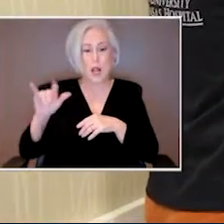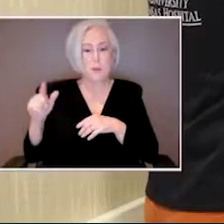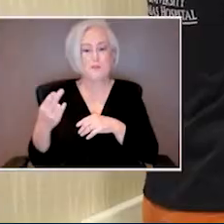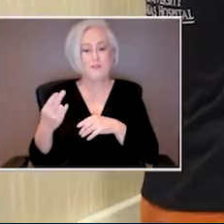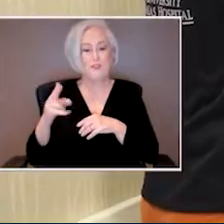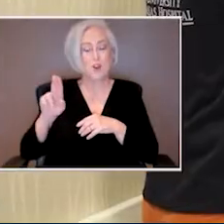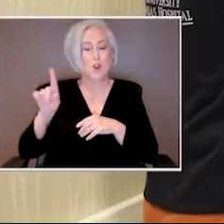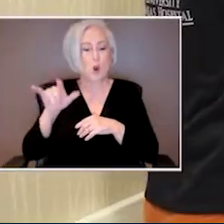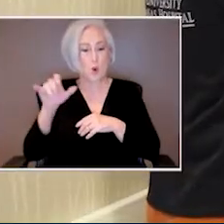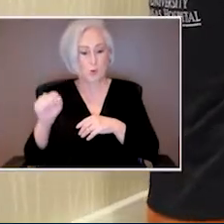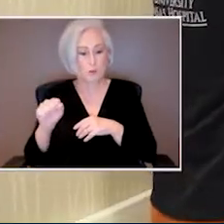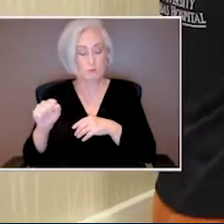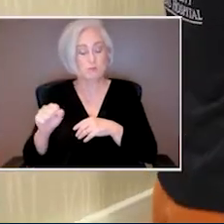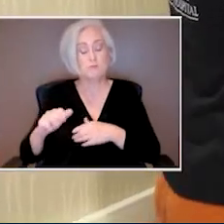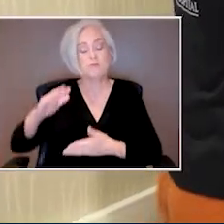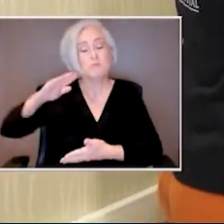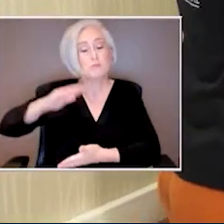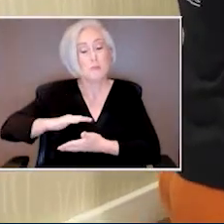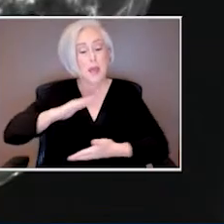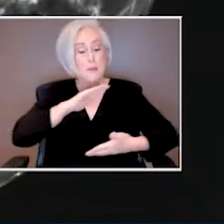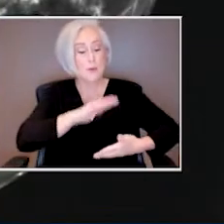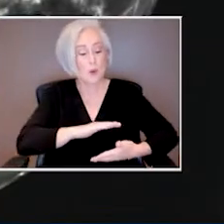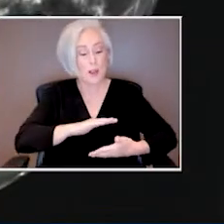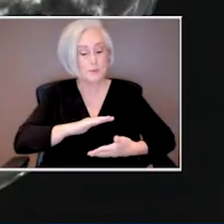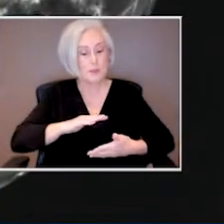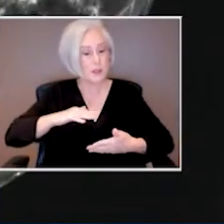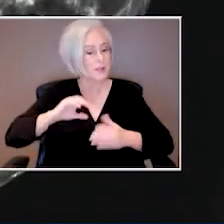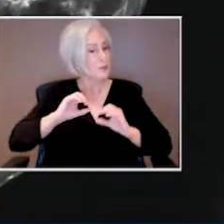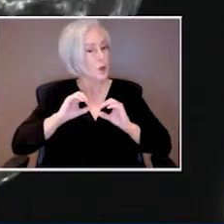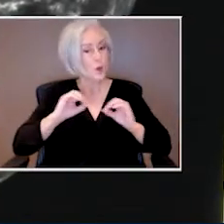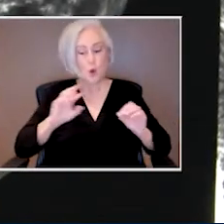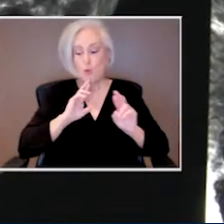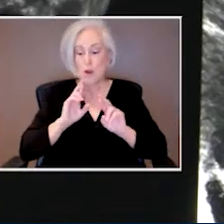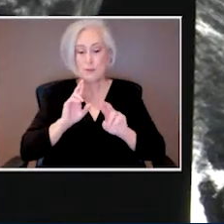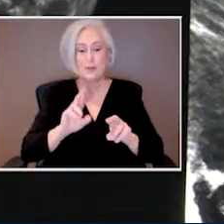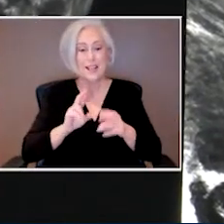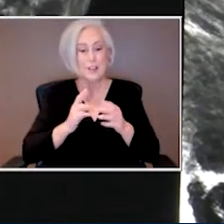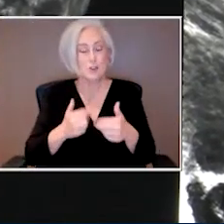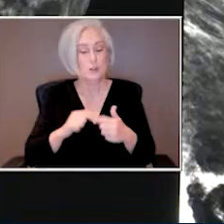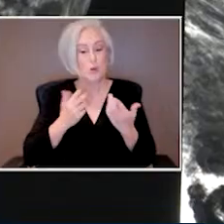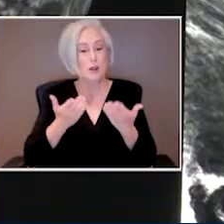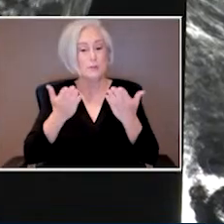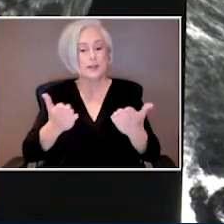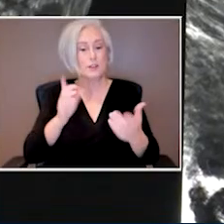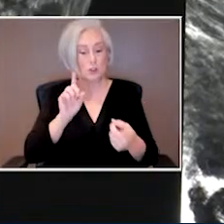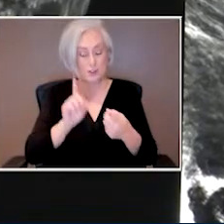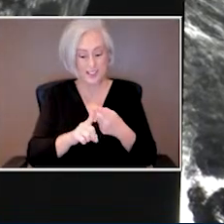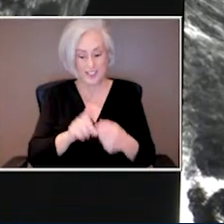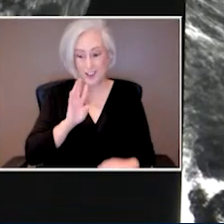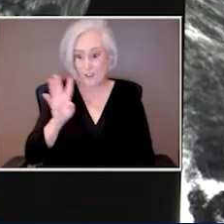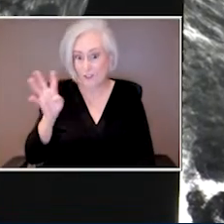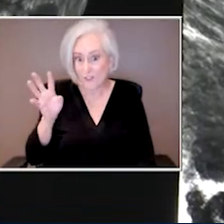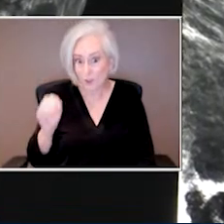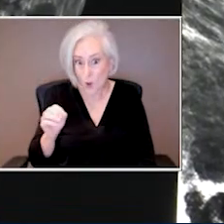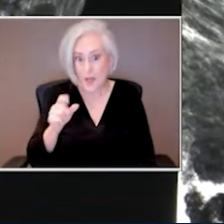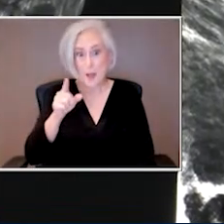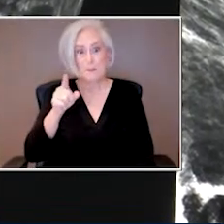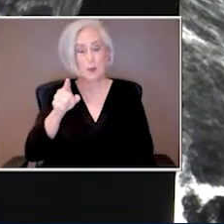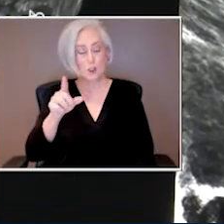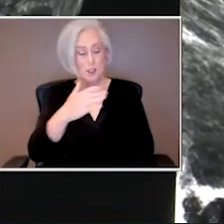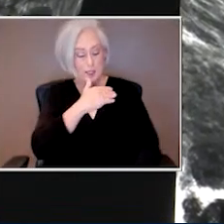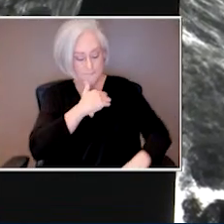Mammograms aren't recommended until age 40. Alex says she discovered the tumor during a self-breast exam 7 years earlier at